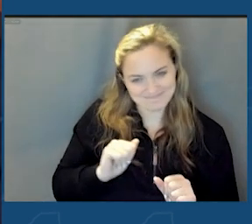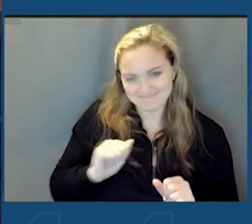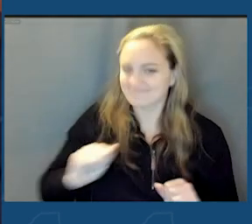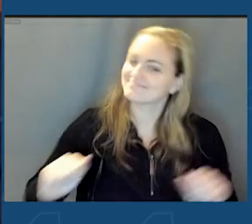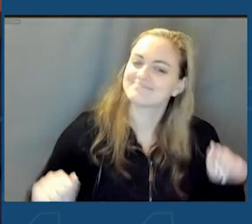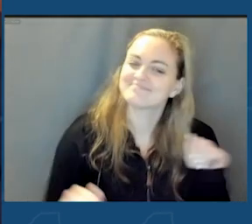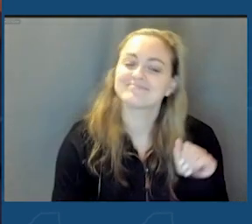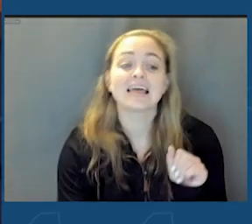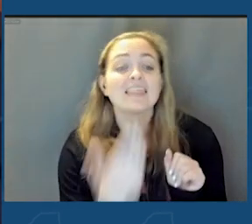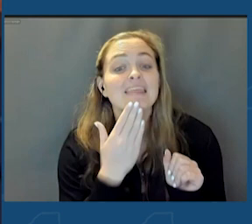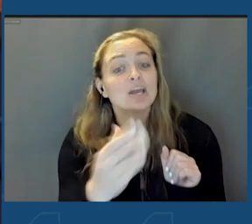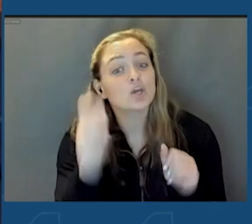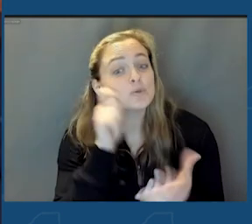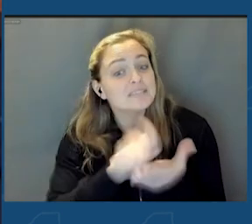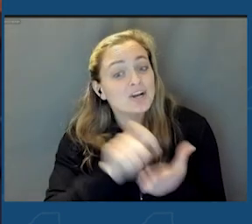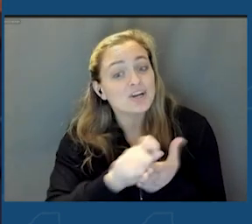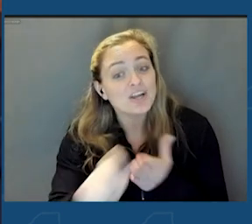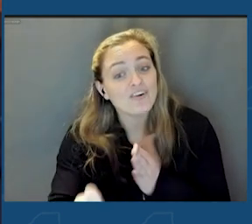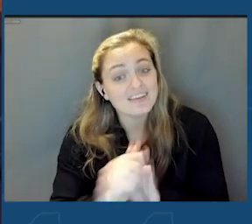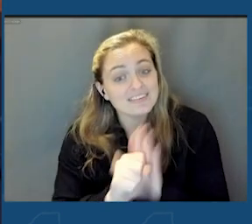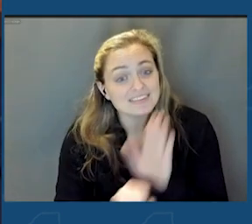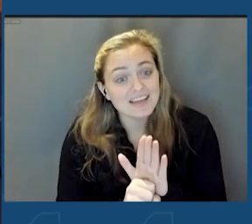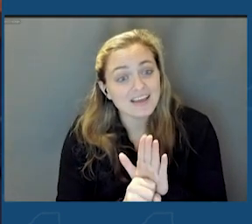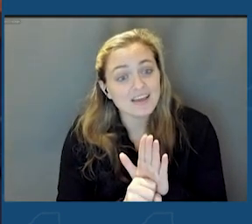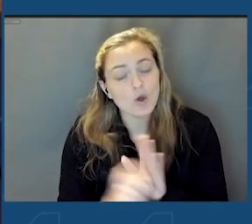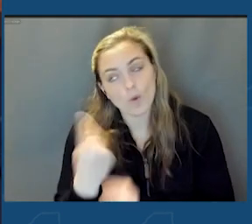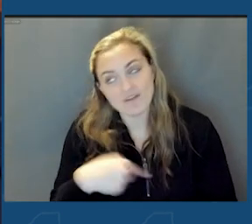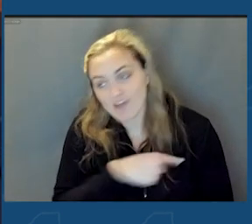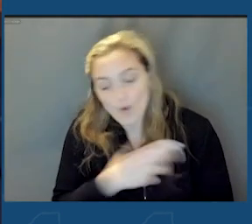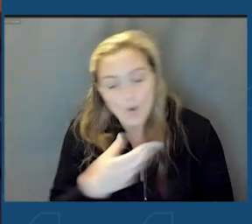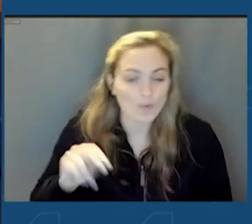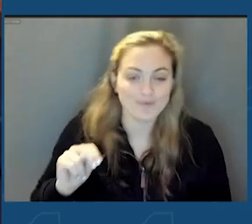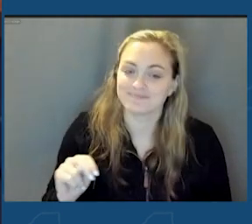State, Robert Rodriguez, one of our own,